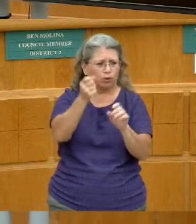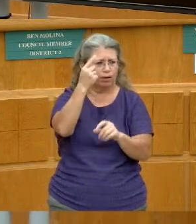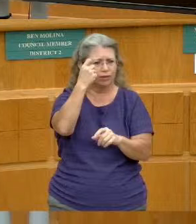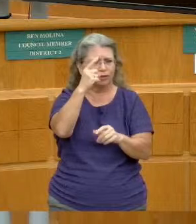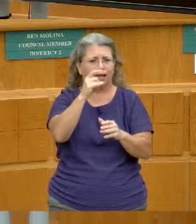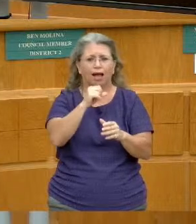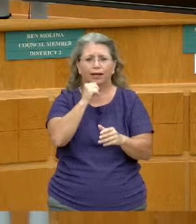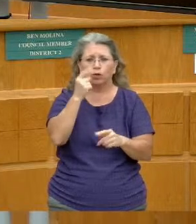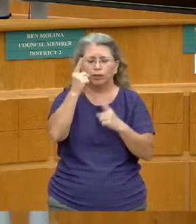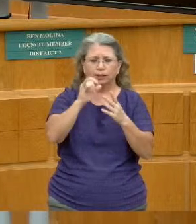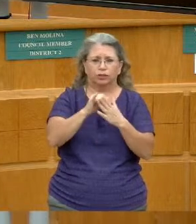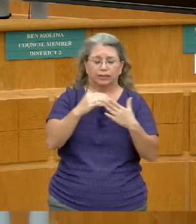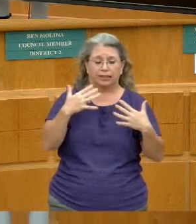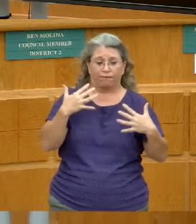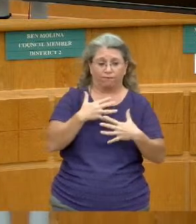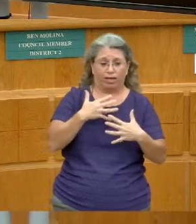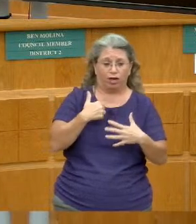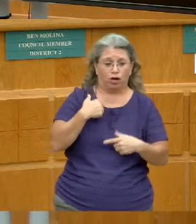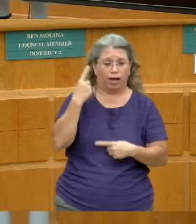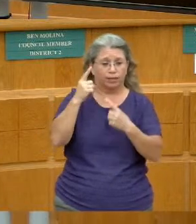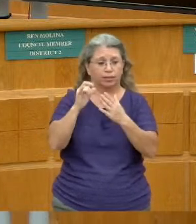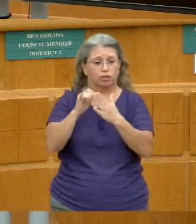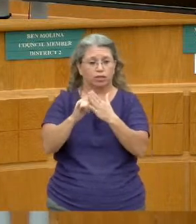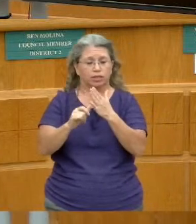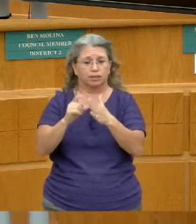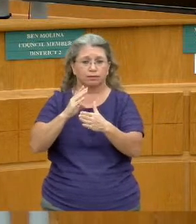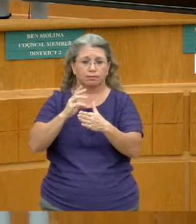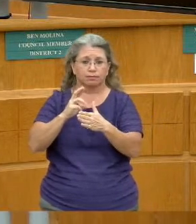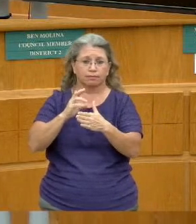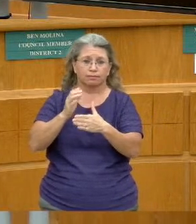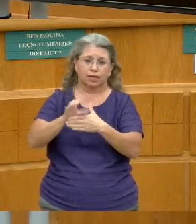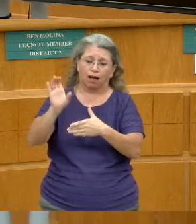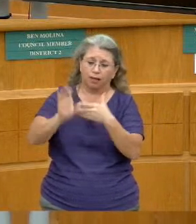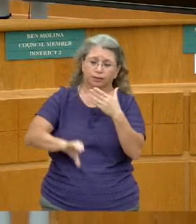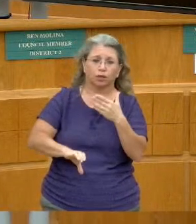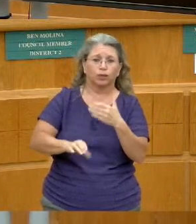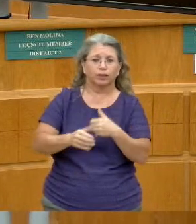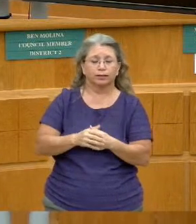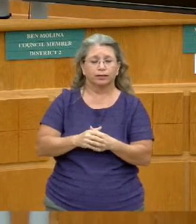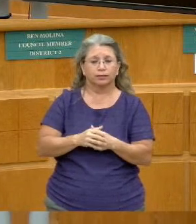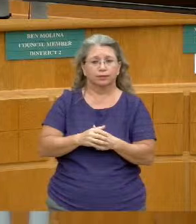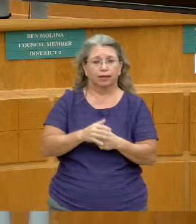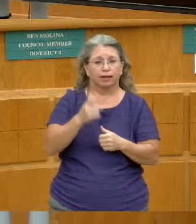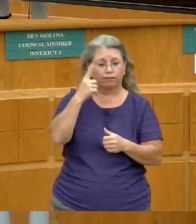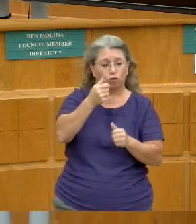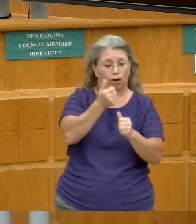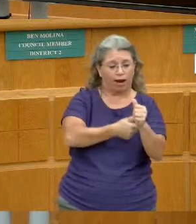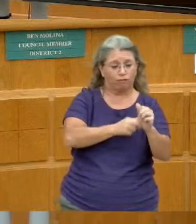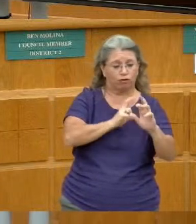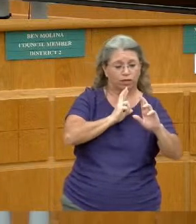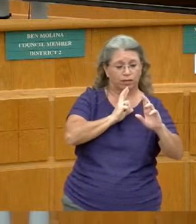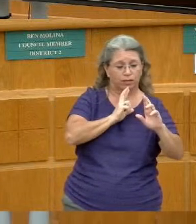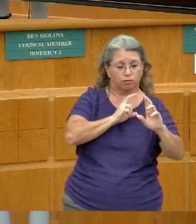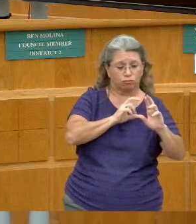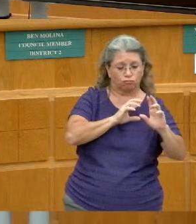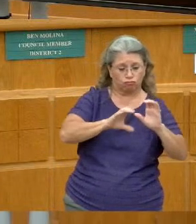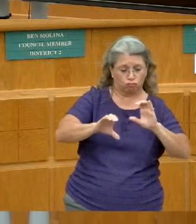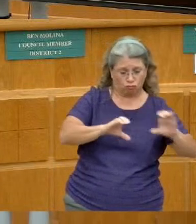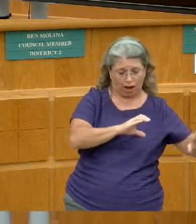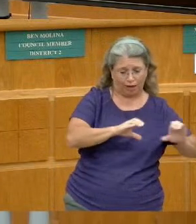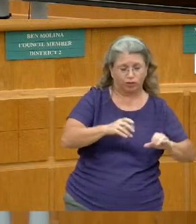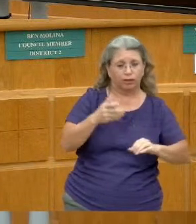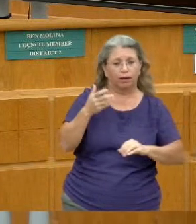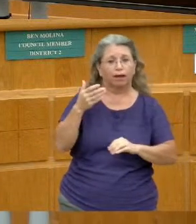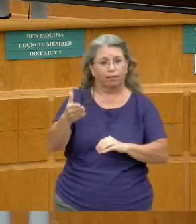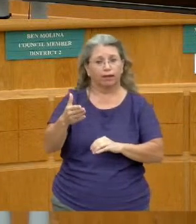it consequences. And for every action, there is an equal and opposite reaction. That is also a scientific law, but it's one